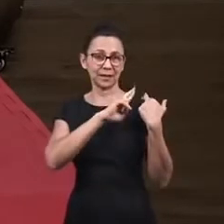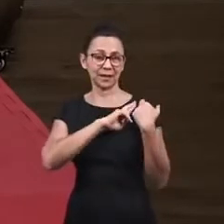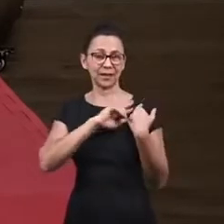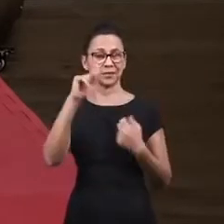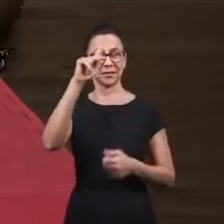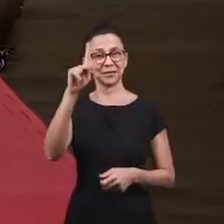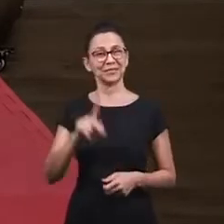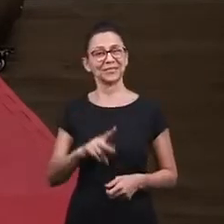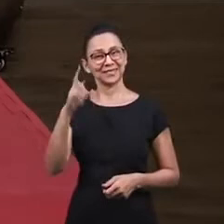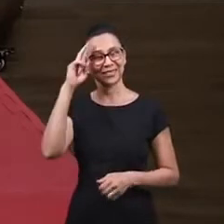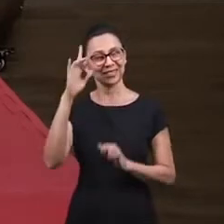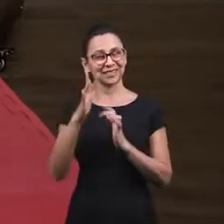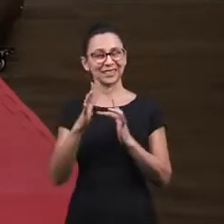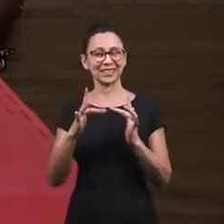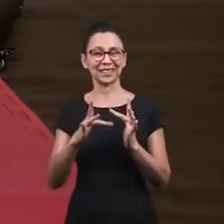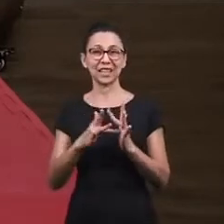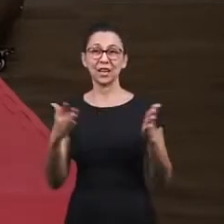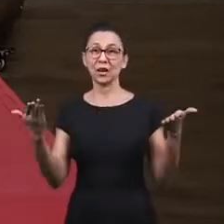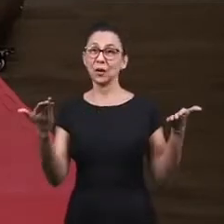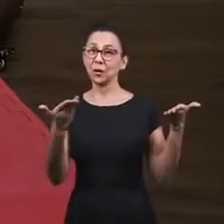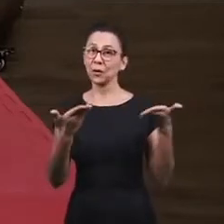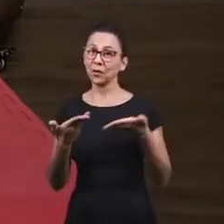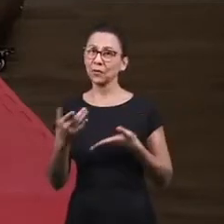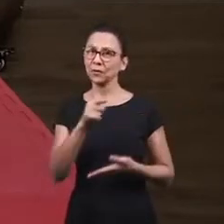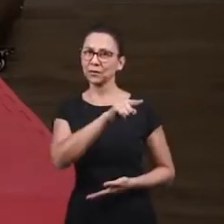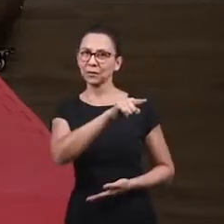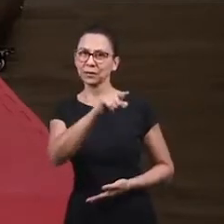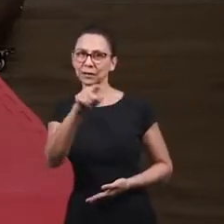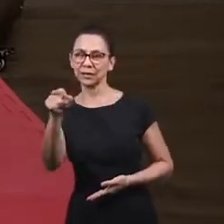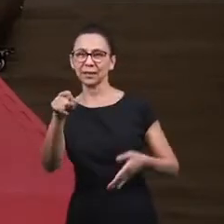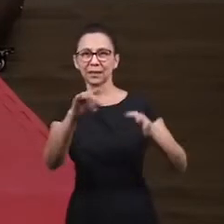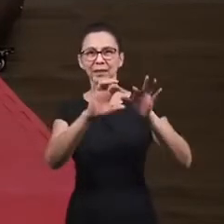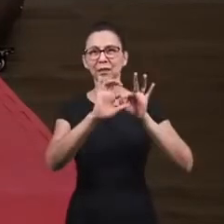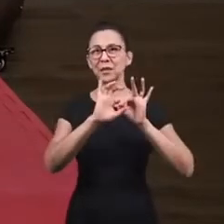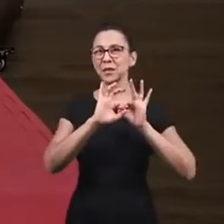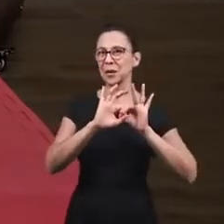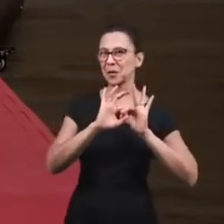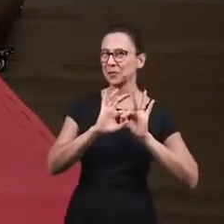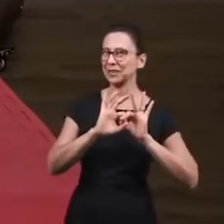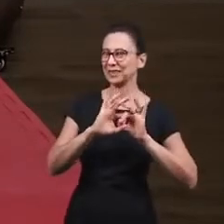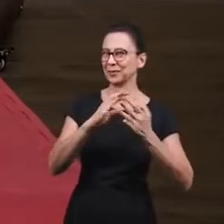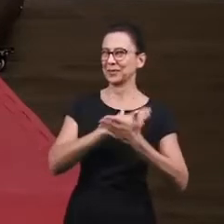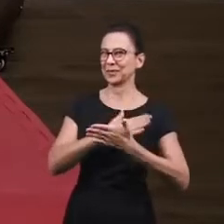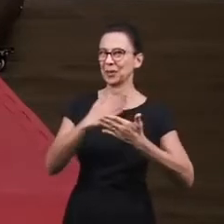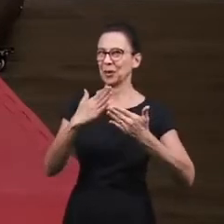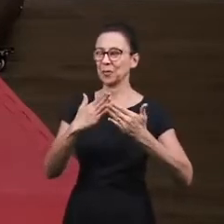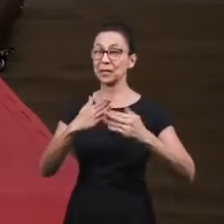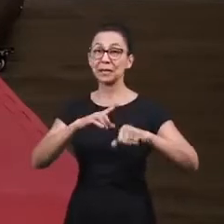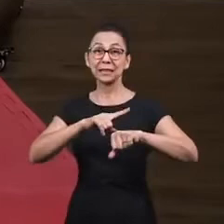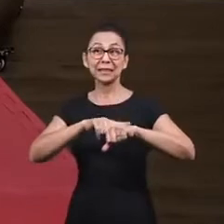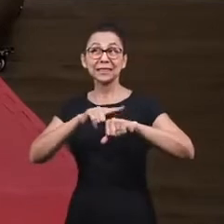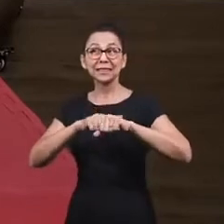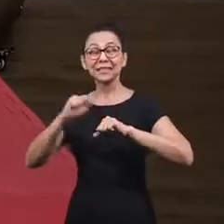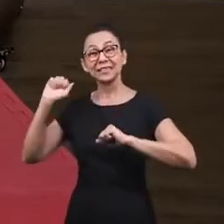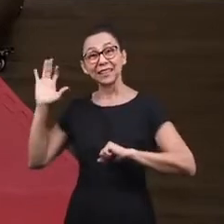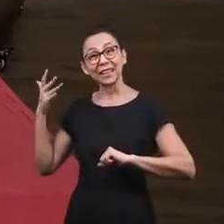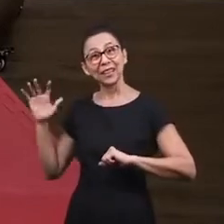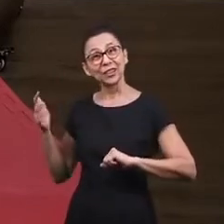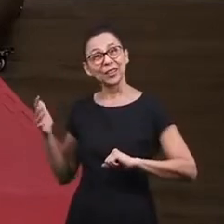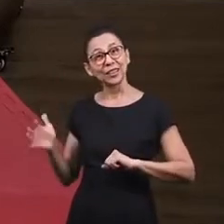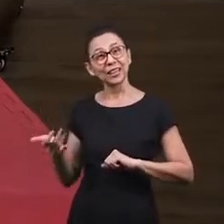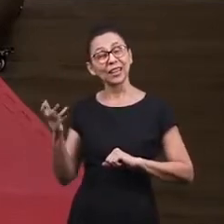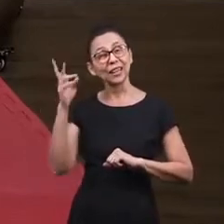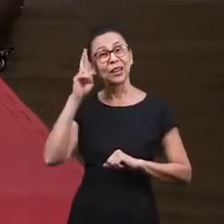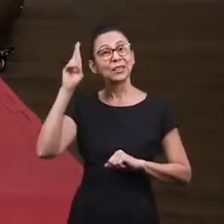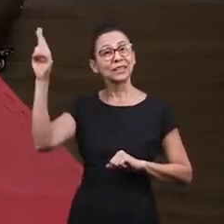Jesus. I invite you all to close your eyes so we can begin this moment of praise to the Lord with the